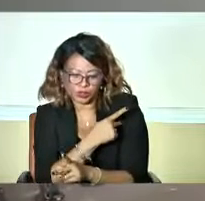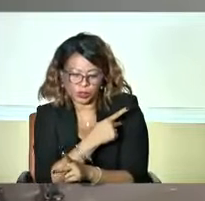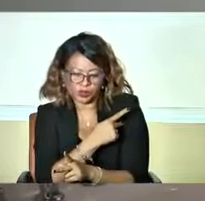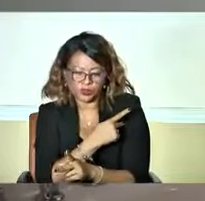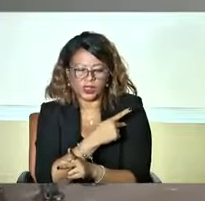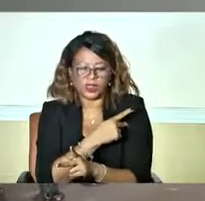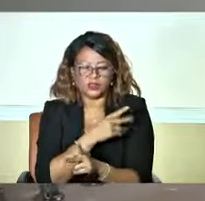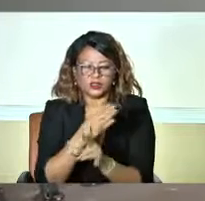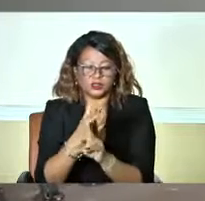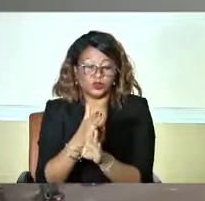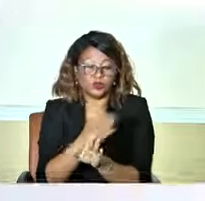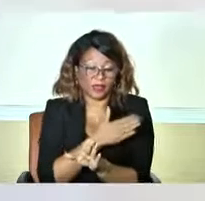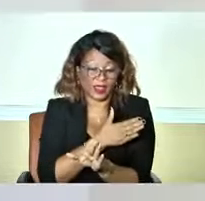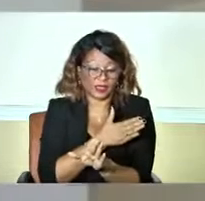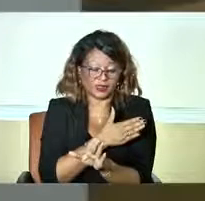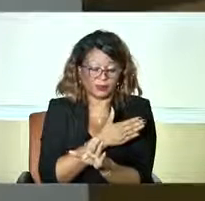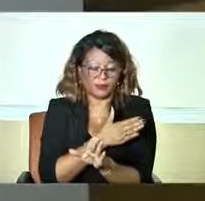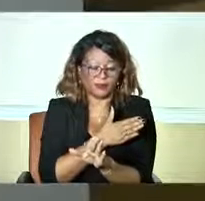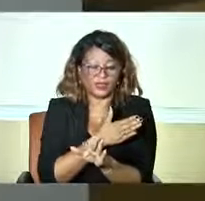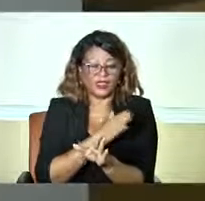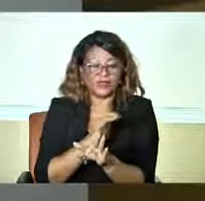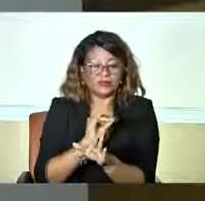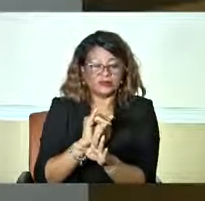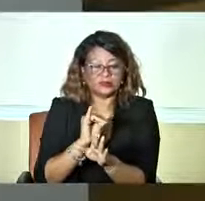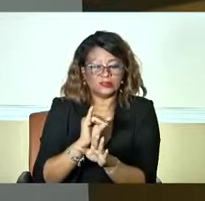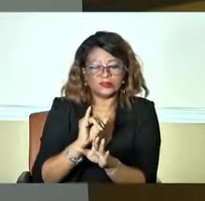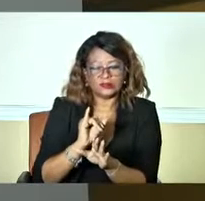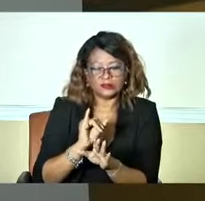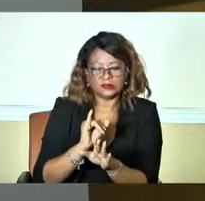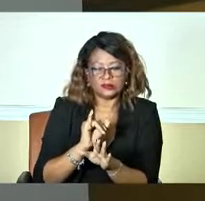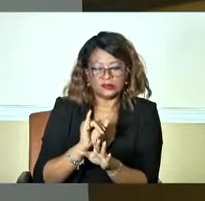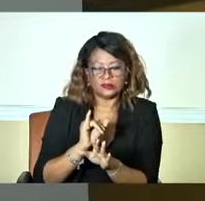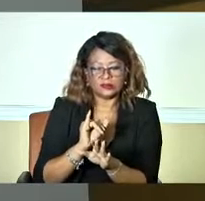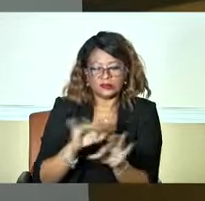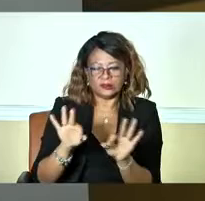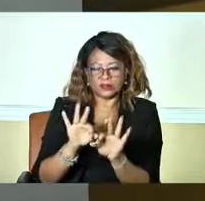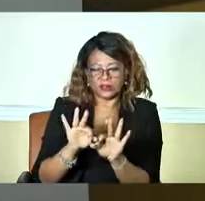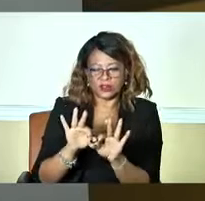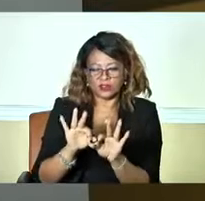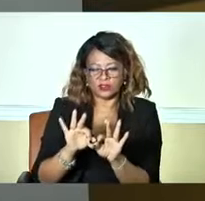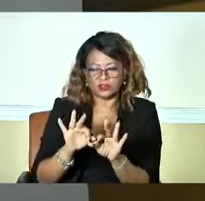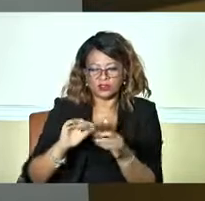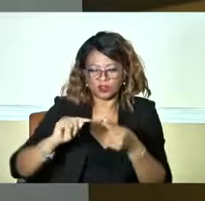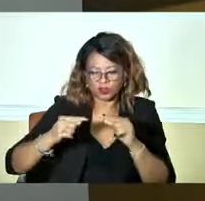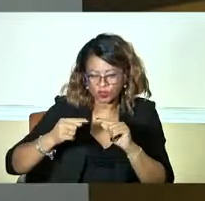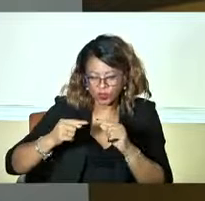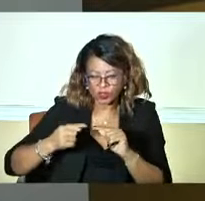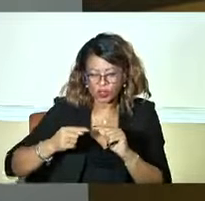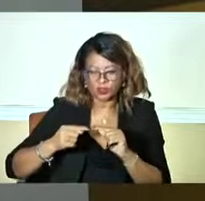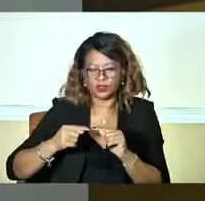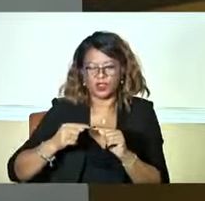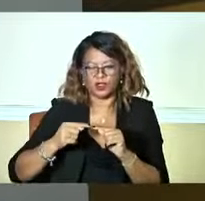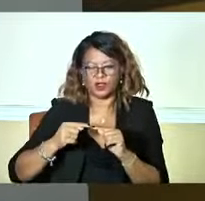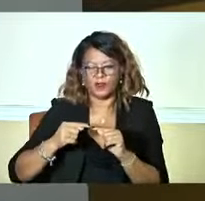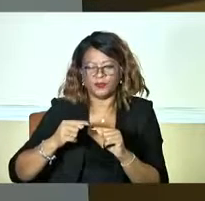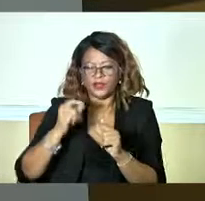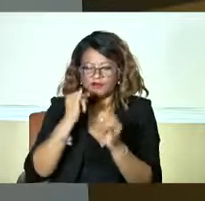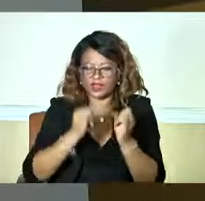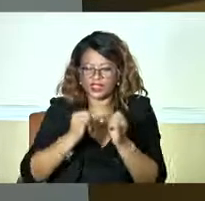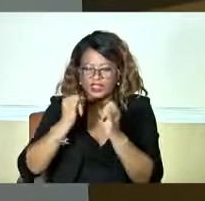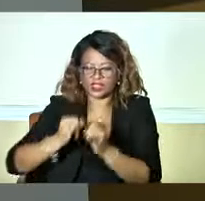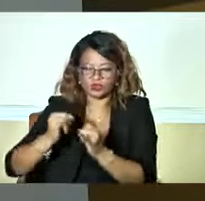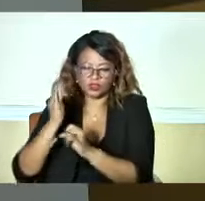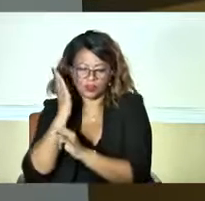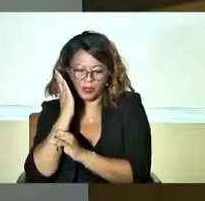as it did in the past. The intensive care unit now will have the capacity for individual beds